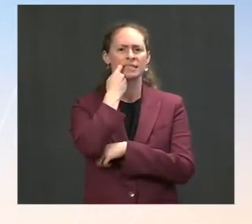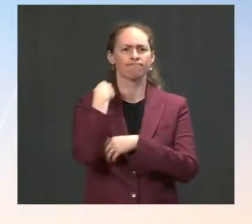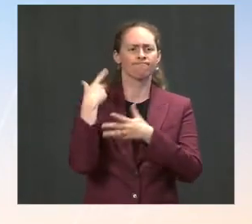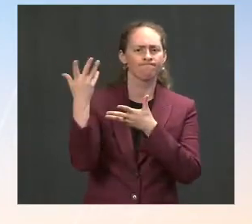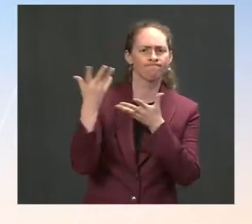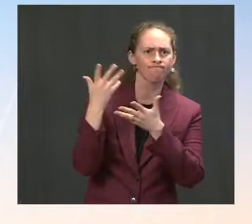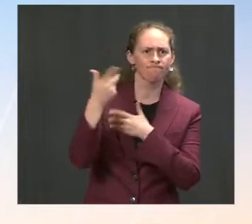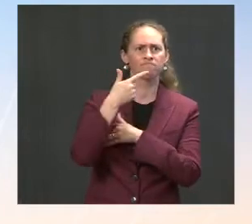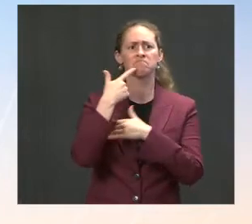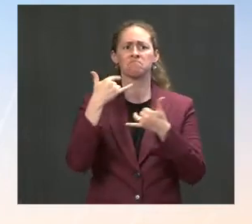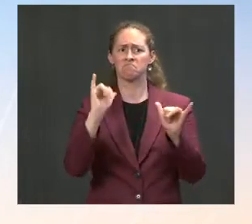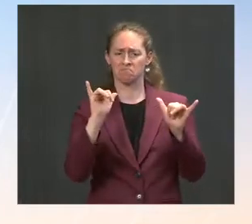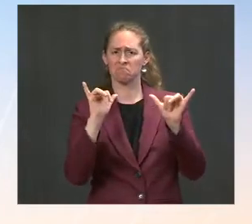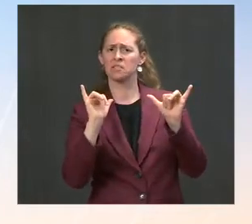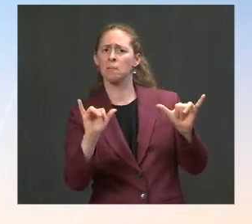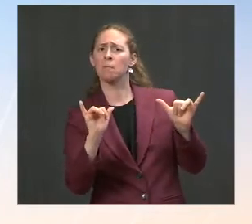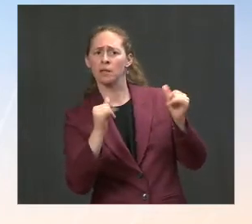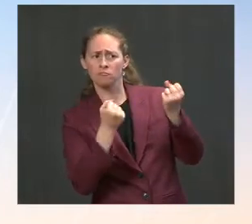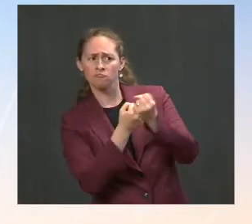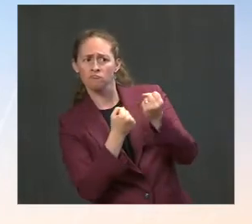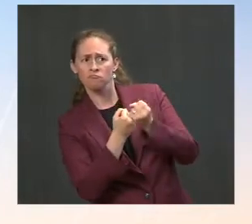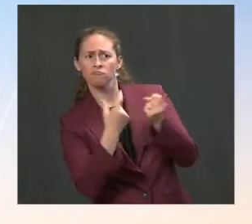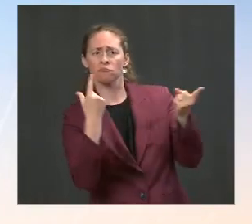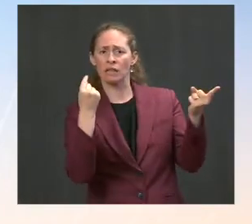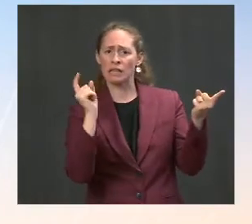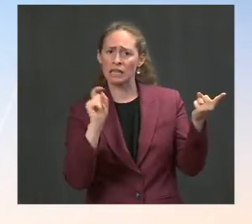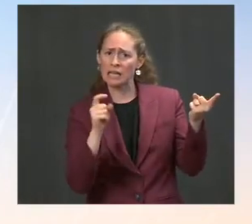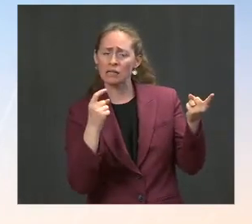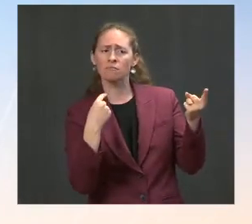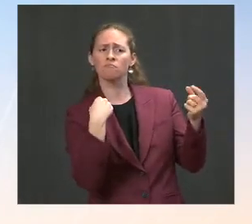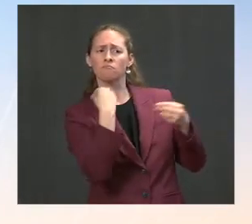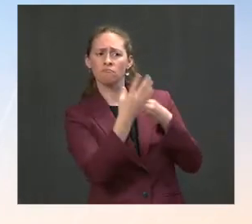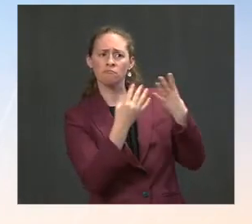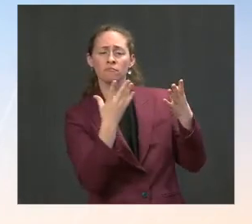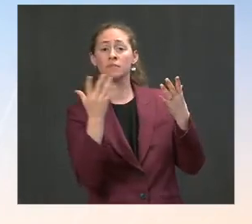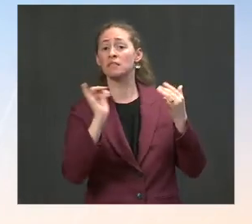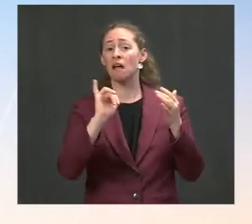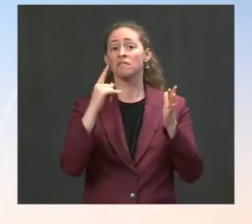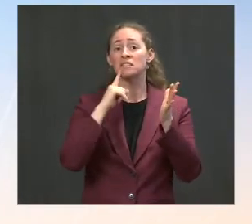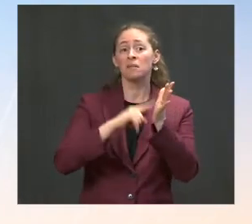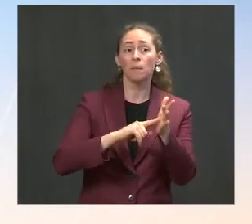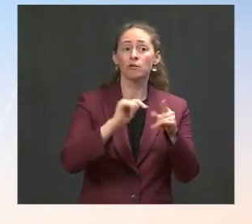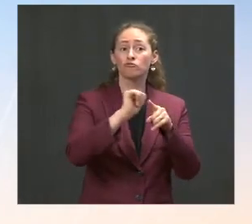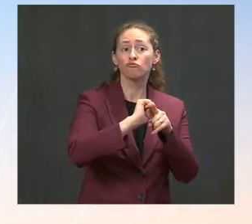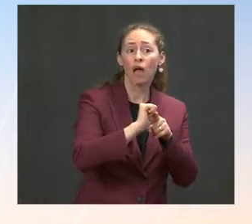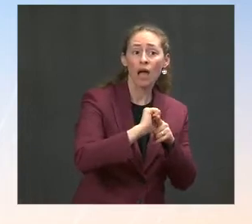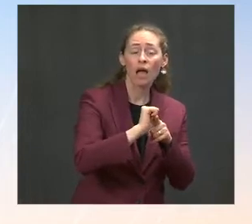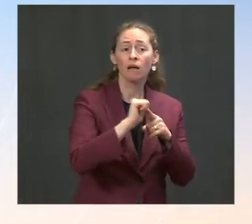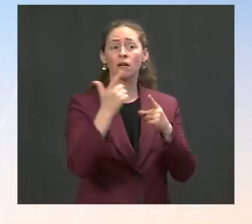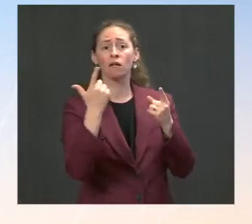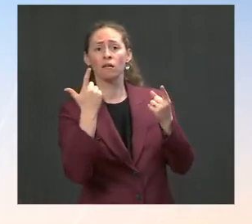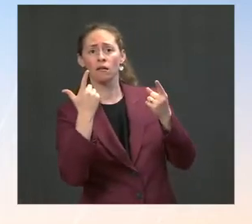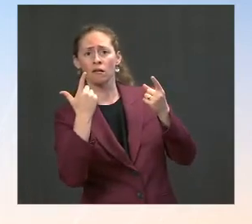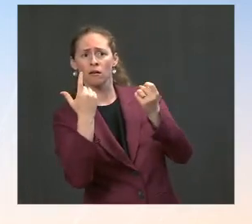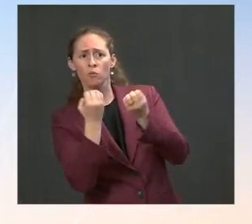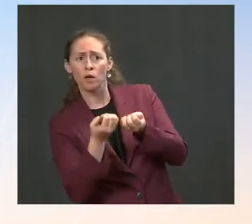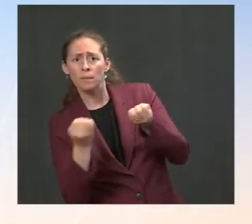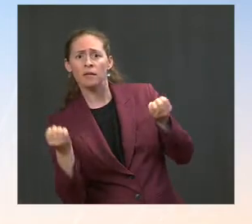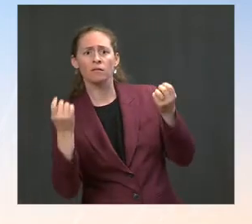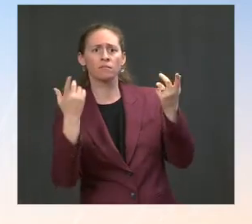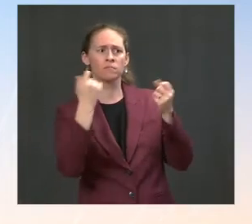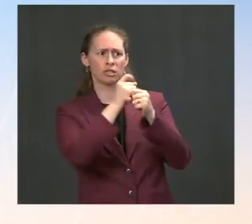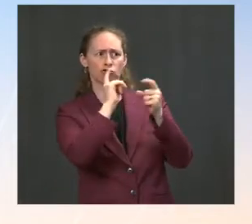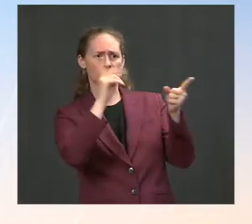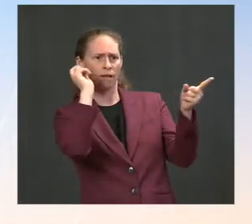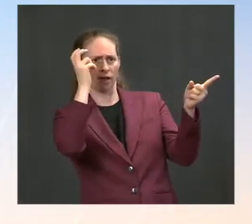as you know, and we've provided a range of training and security assistance equipment to the Afghans and the